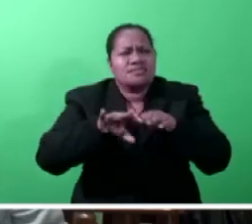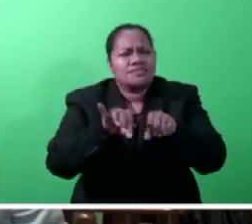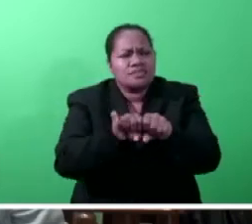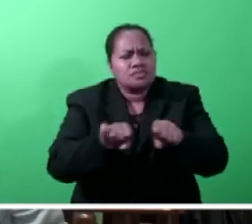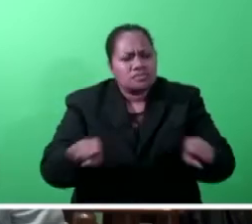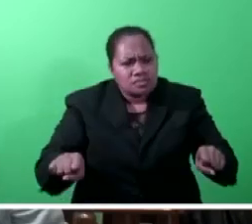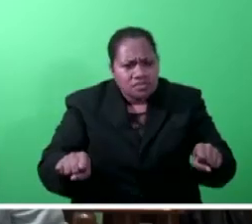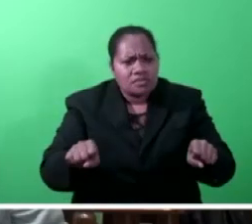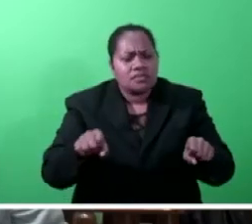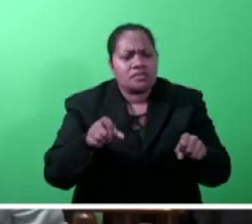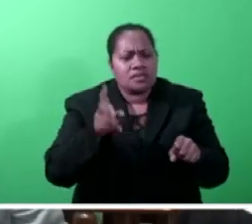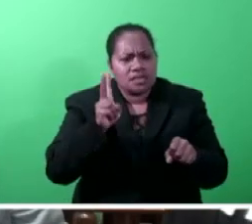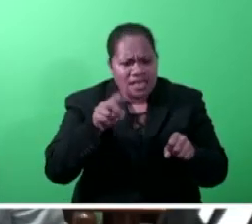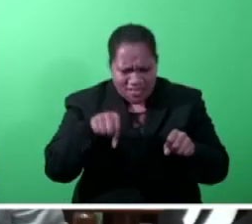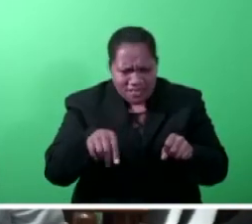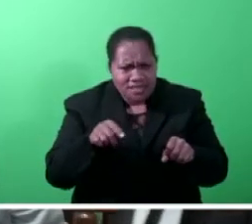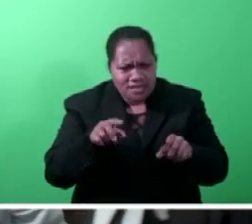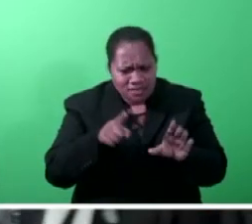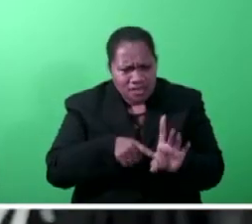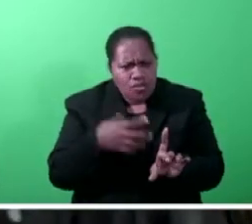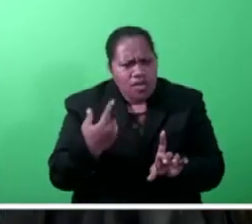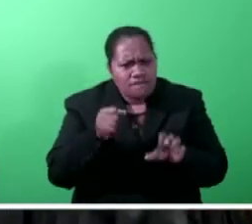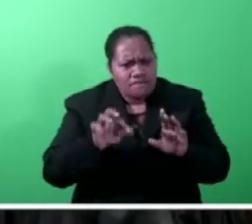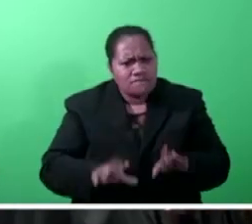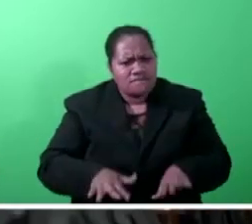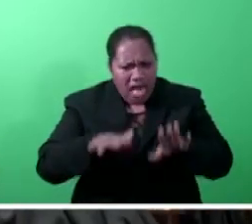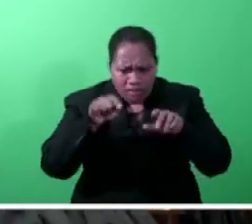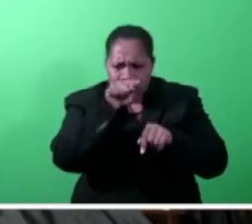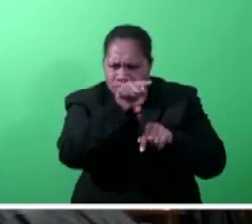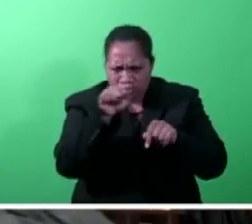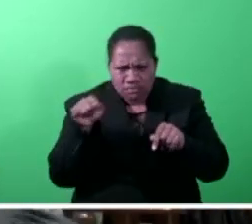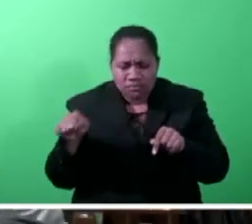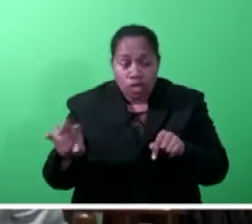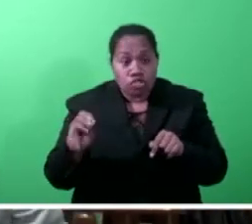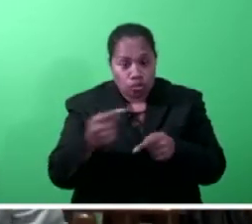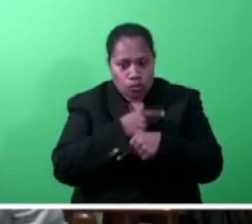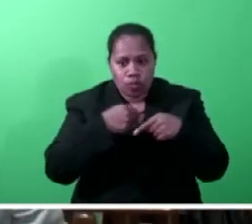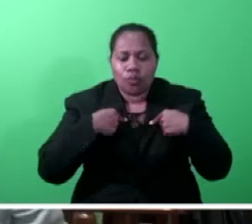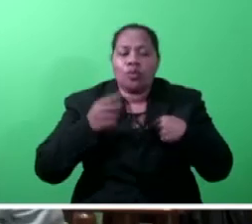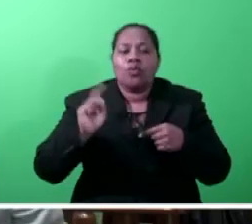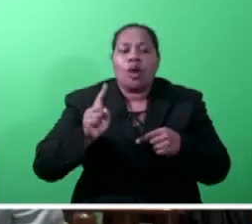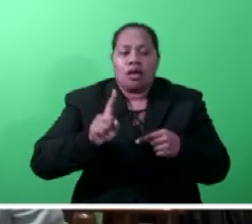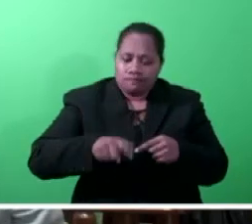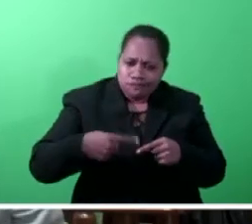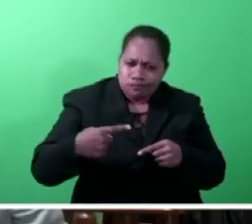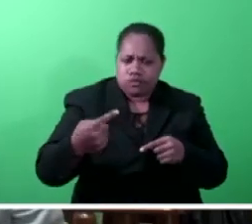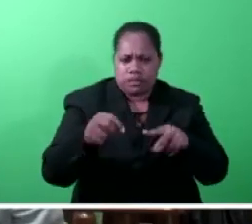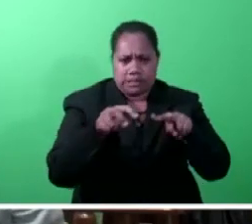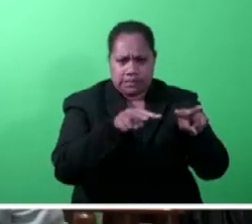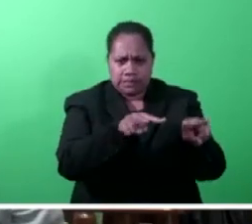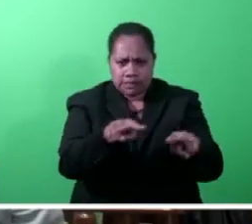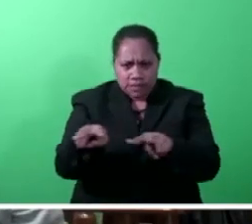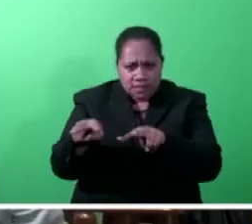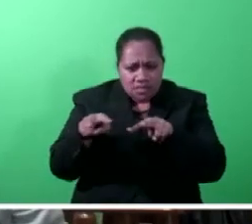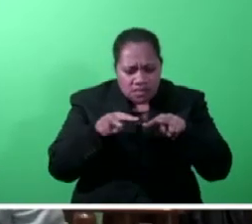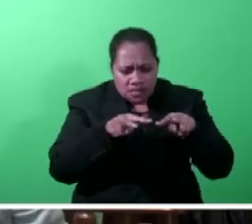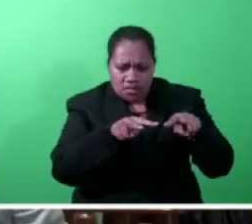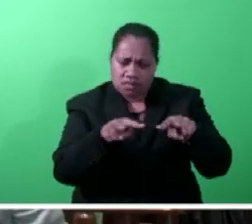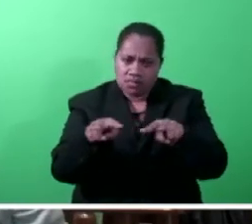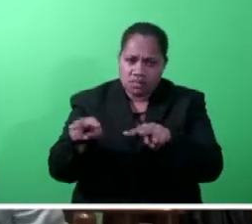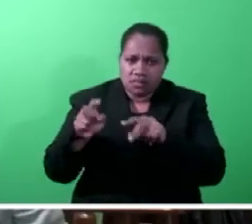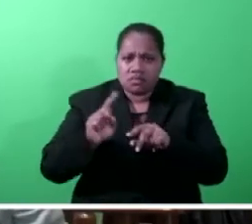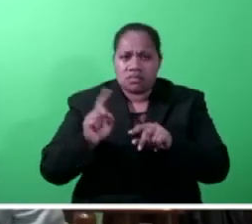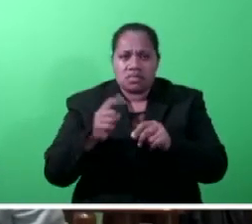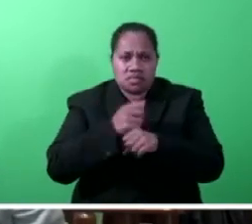this year that we had some floods in that particular area. So we're continually looking to expand our hydrology network. Next